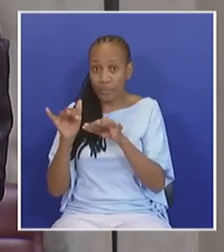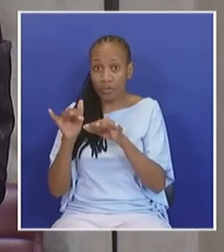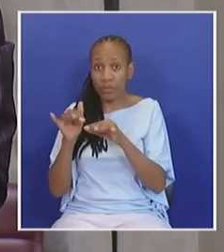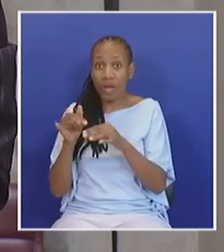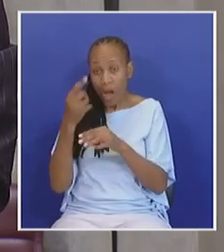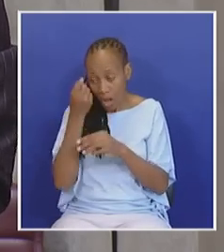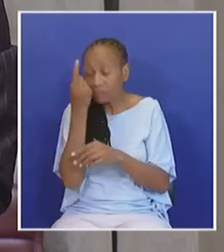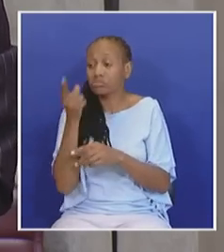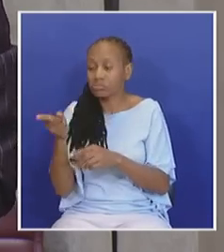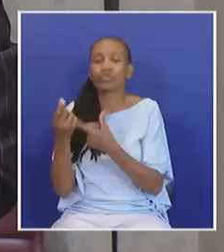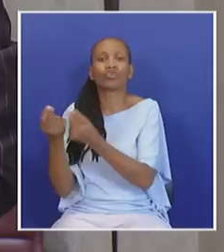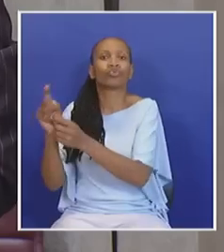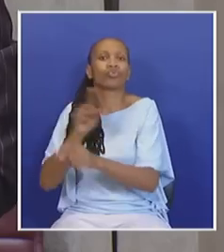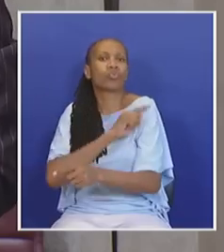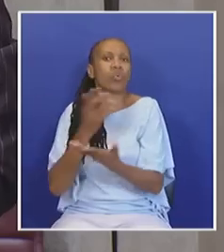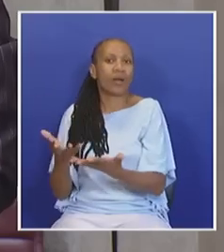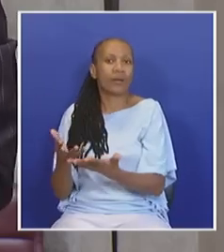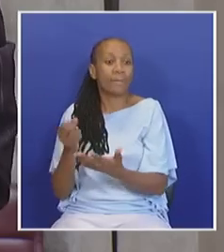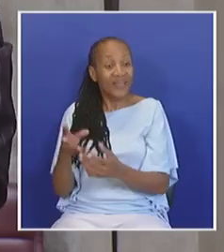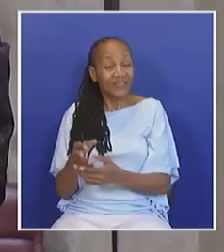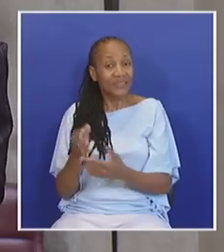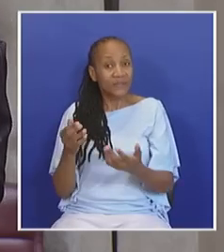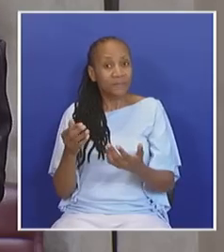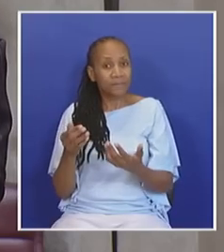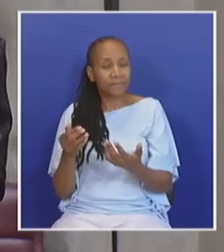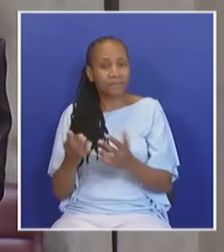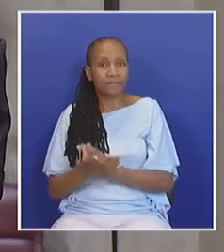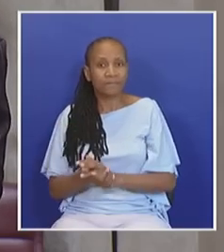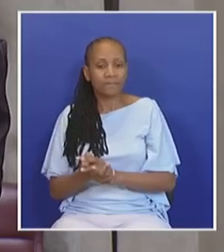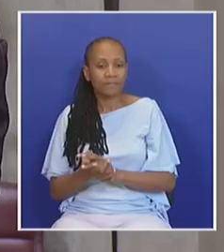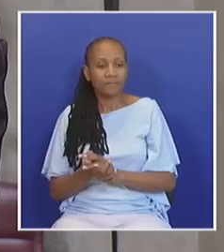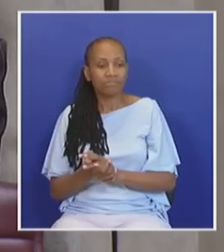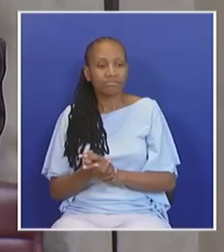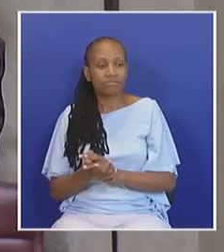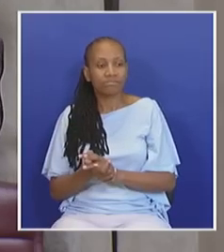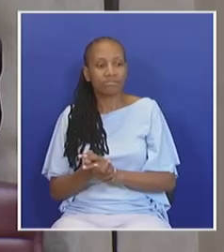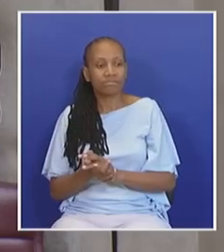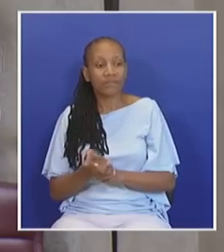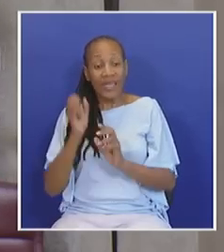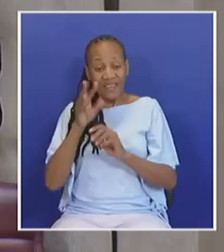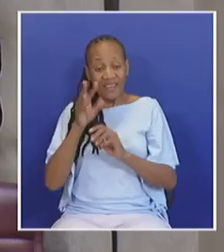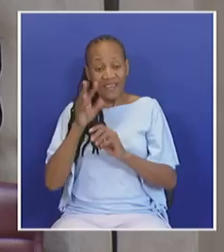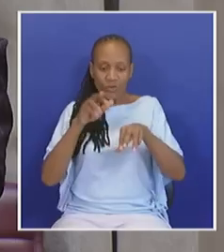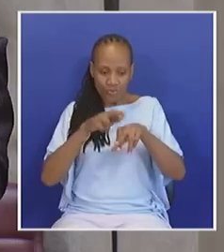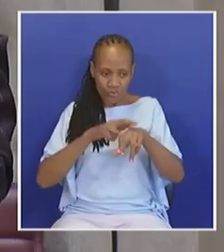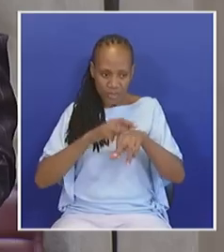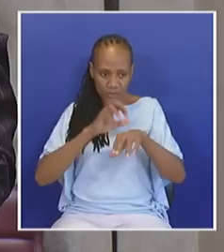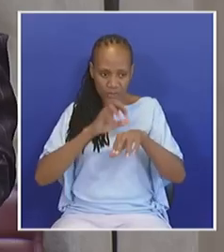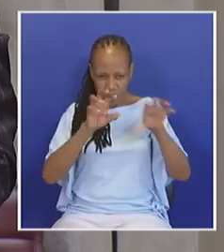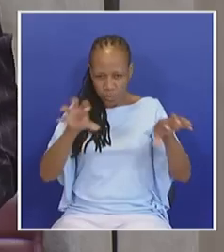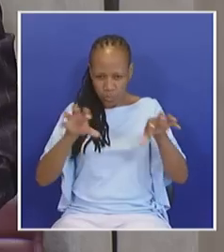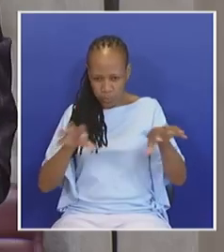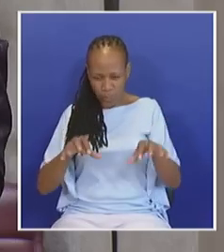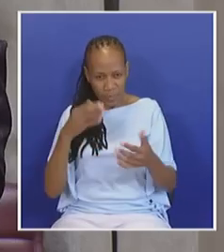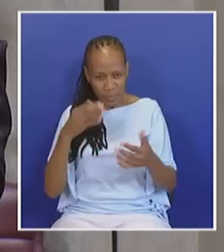white people are at the top of a social hierarchy, and deservingly so. If other races have been allowed